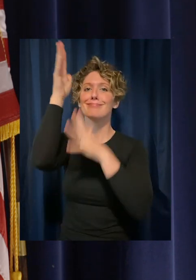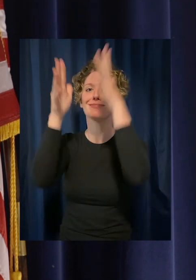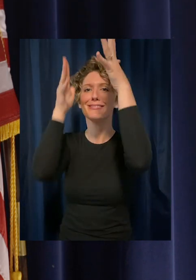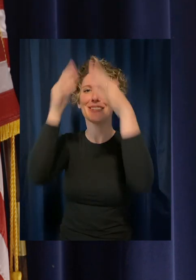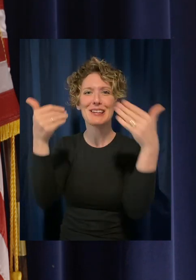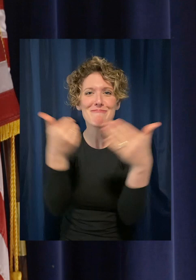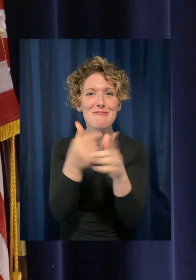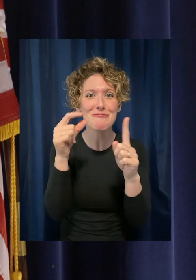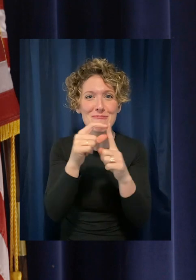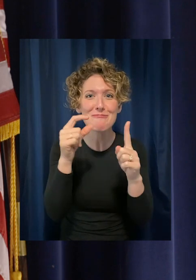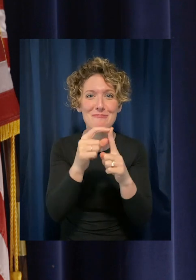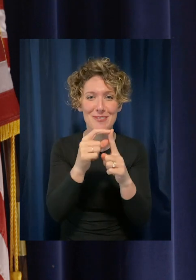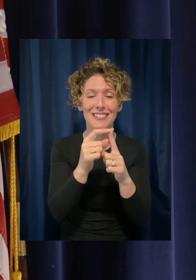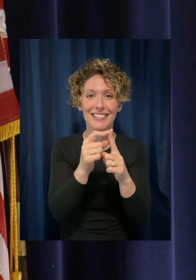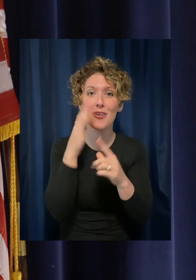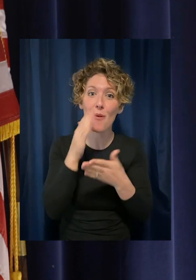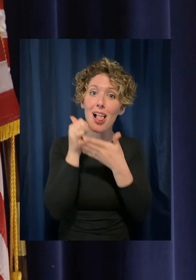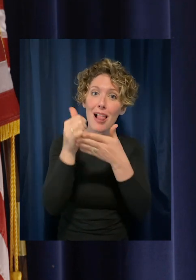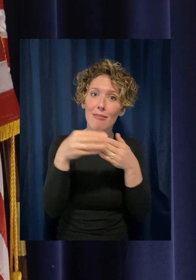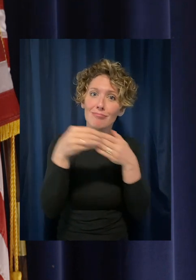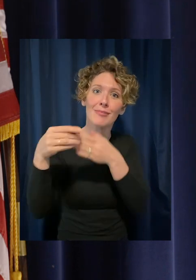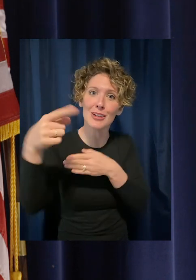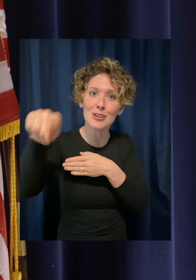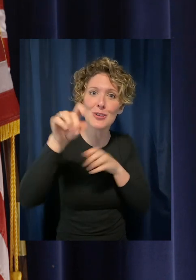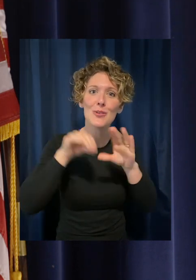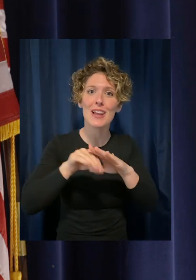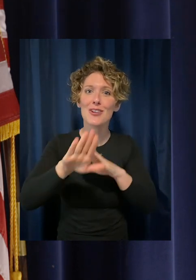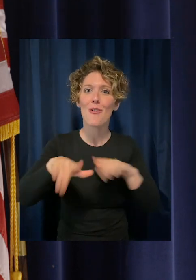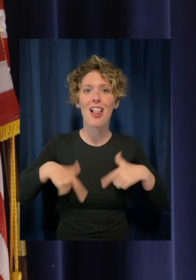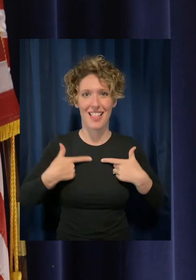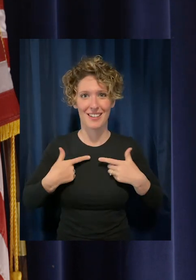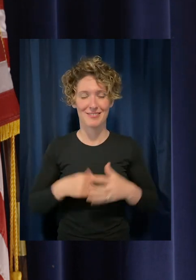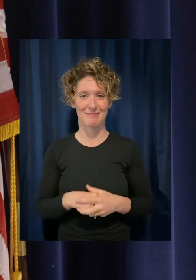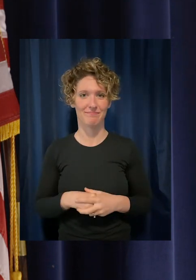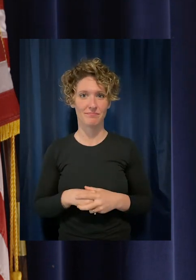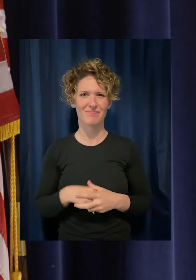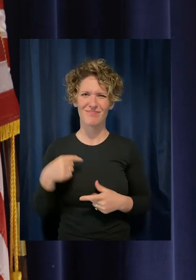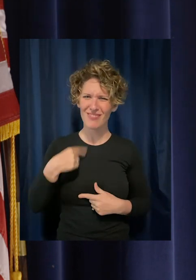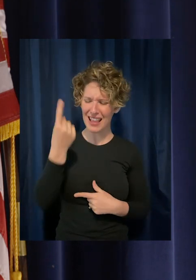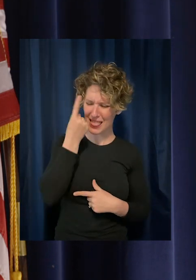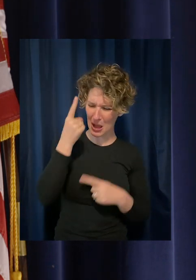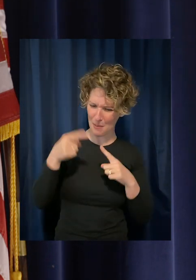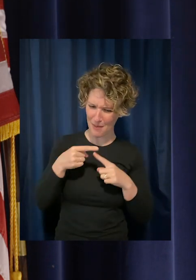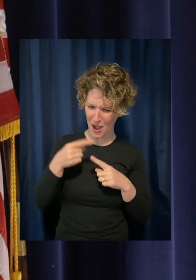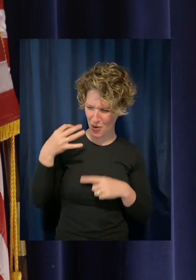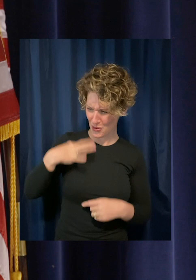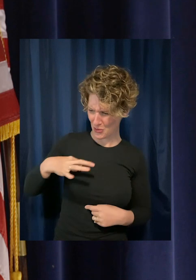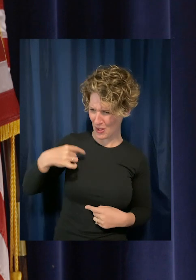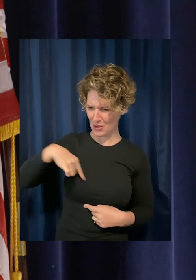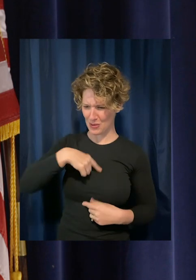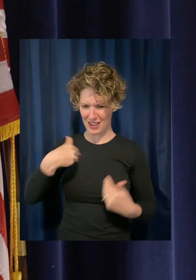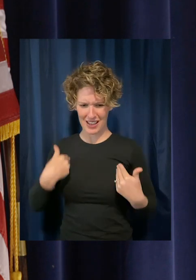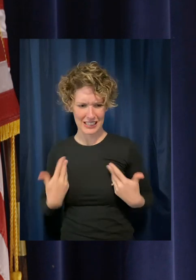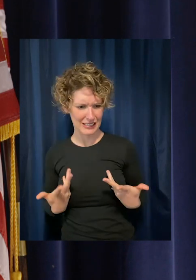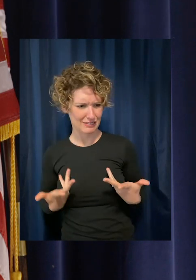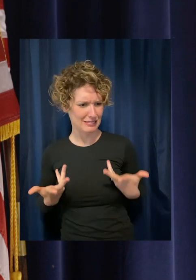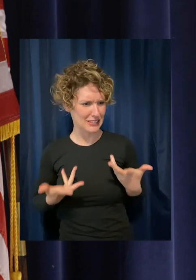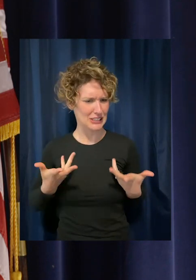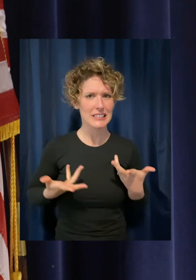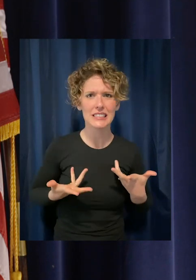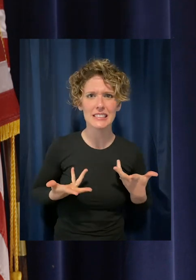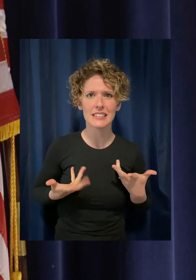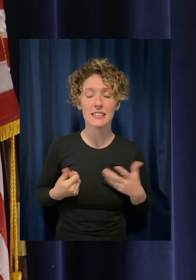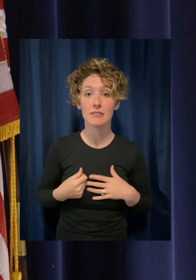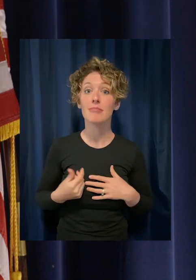us and to guide us as we move on from this part of our lives. I thought about the qualities we as a class present to the